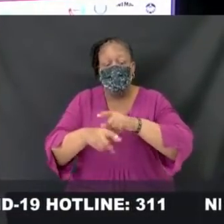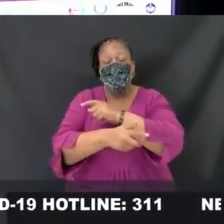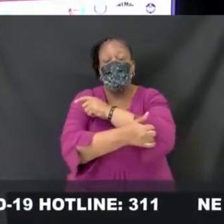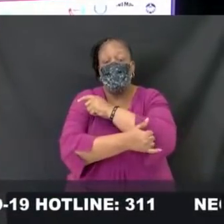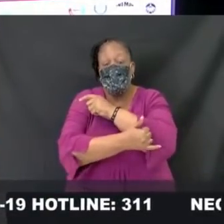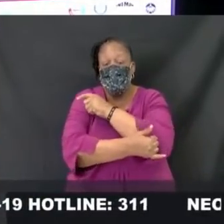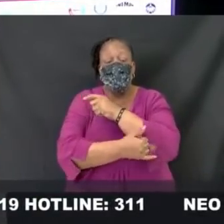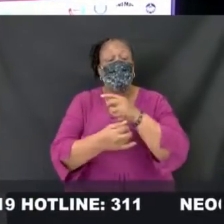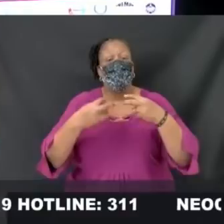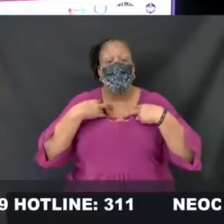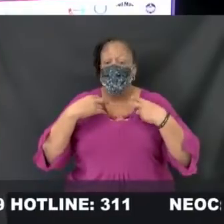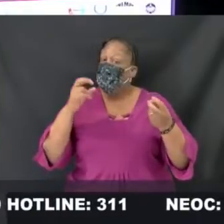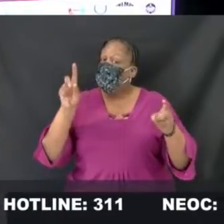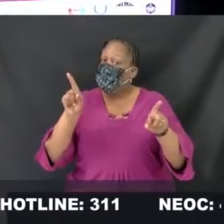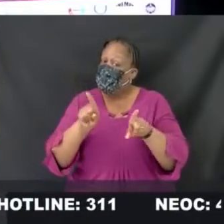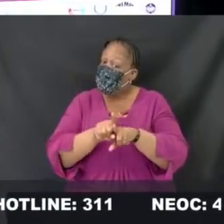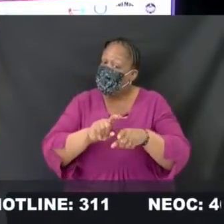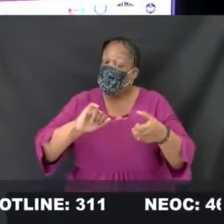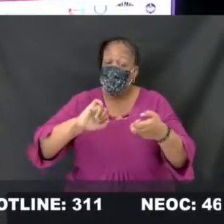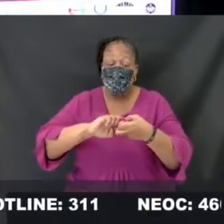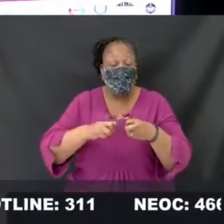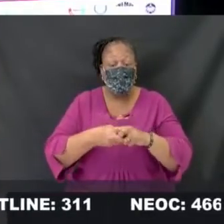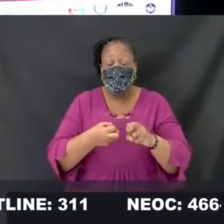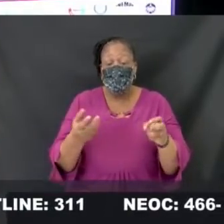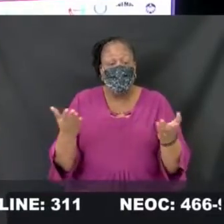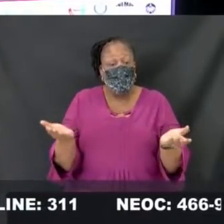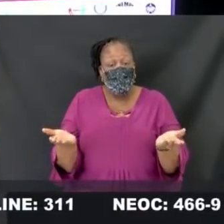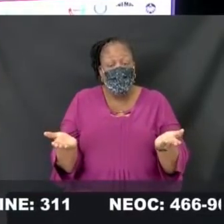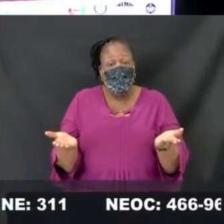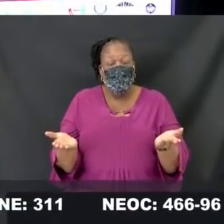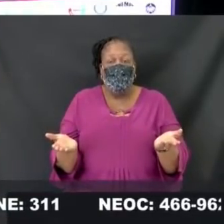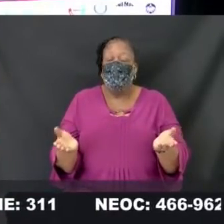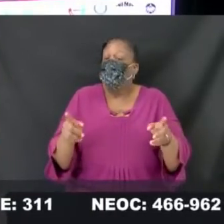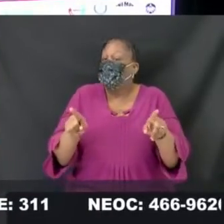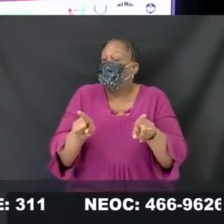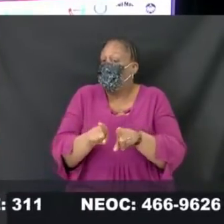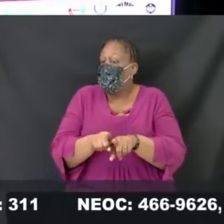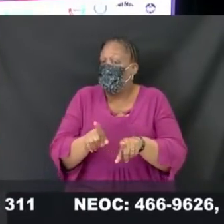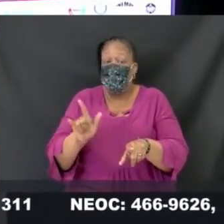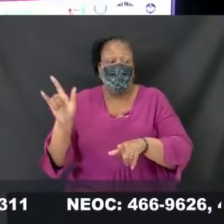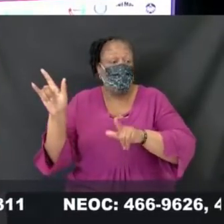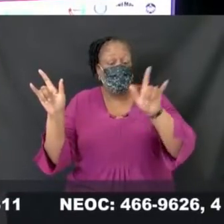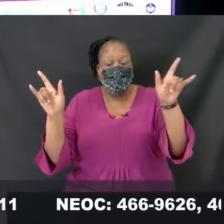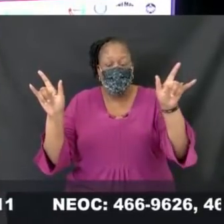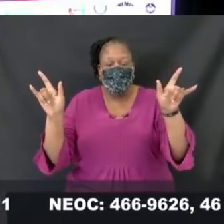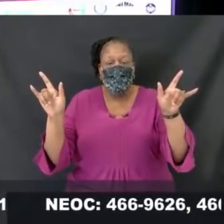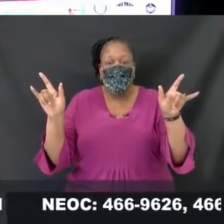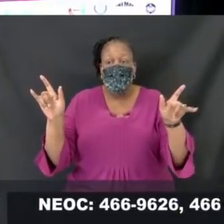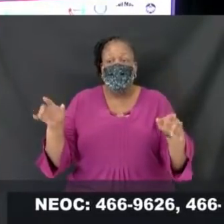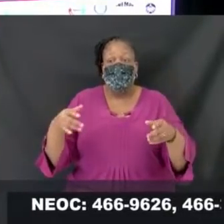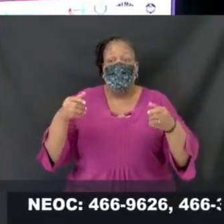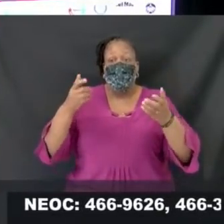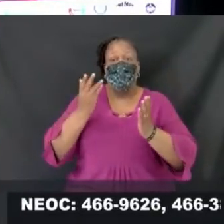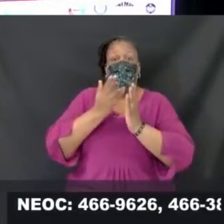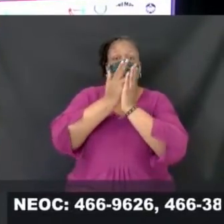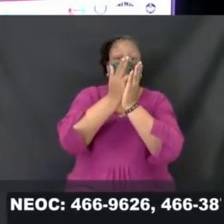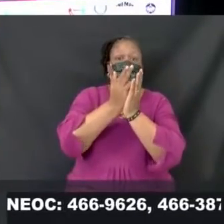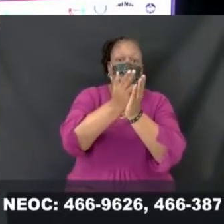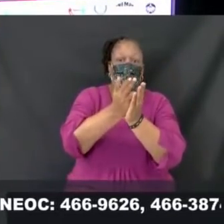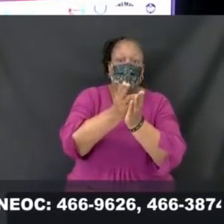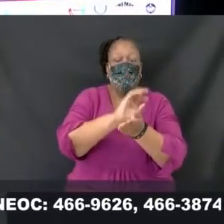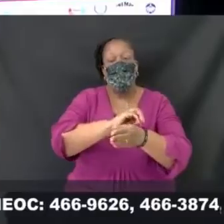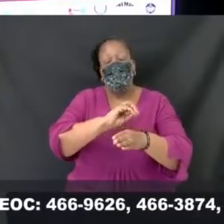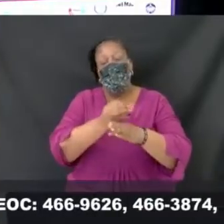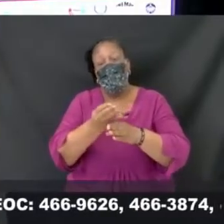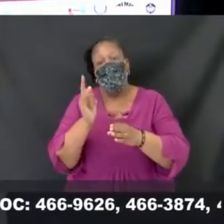the supply chain, meaning that the shipments to St. Kitts, whether by air or by sea, are somewhat disrupted